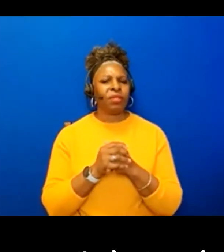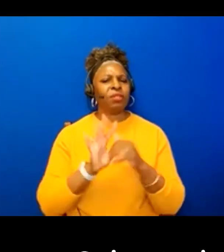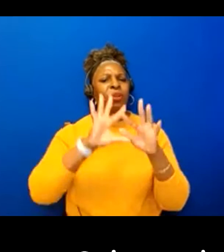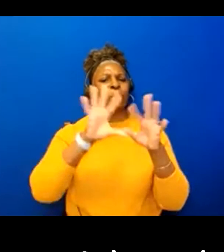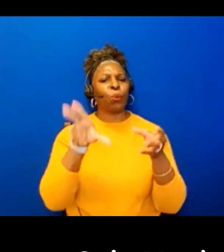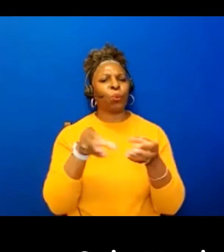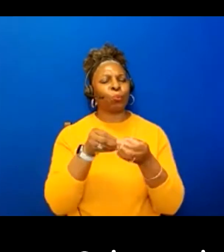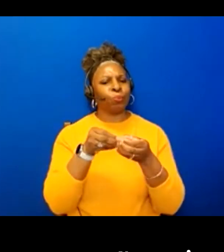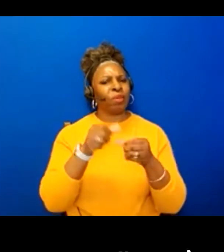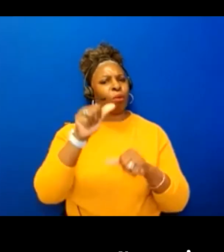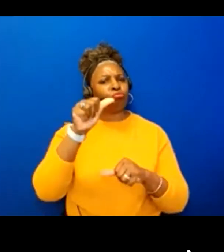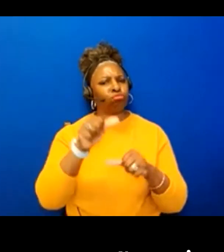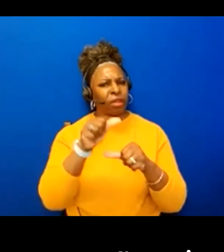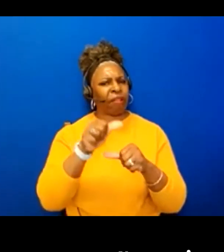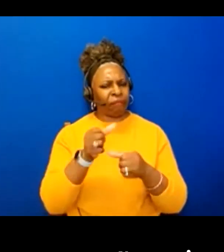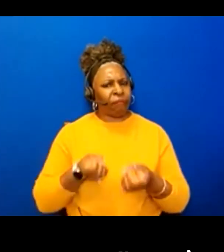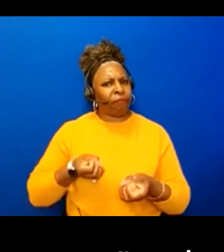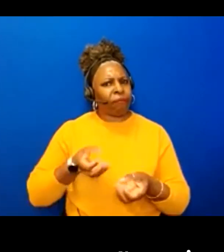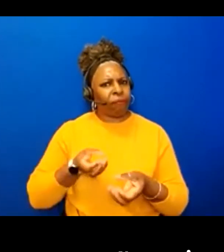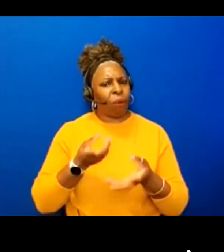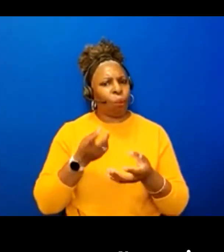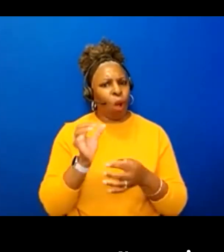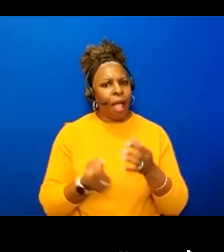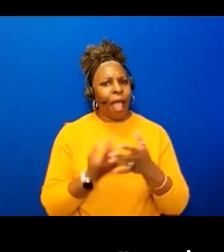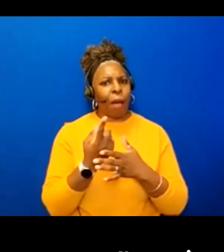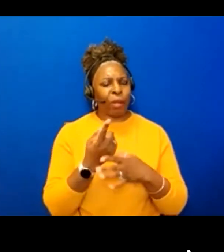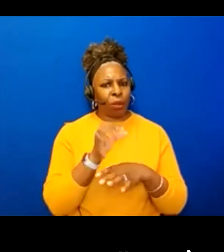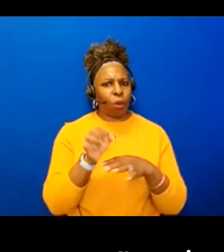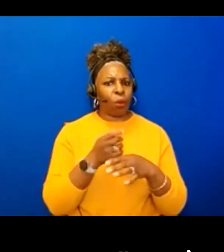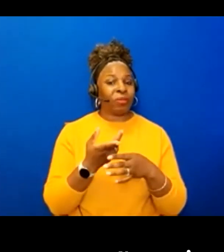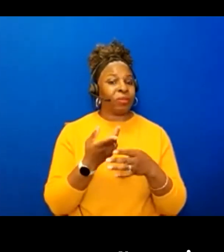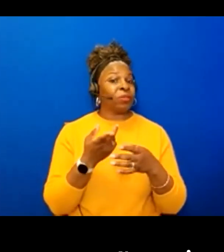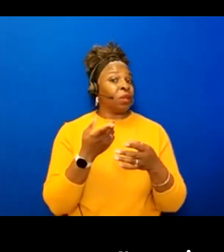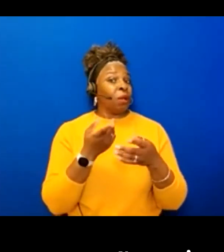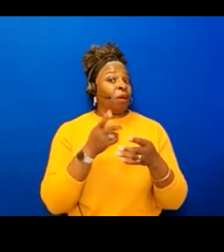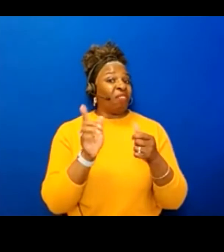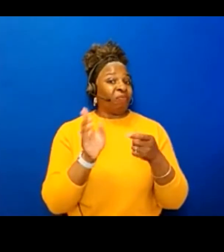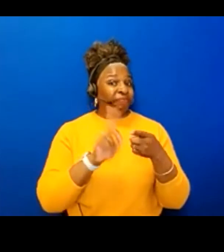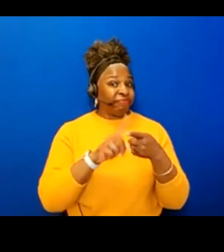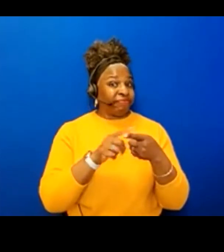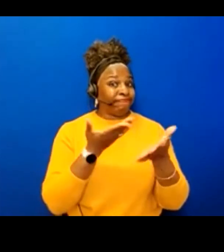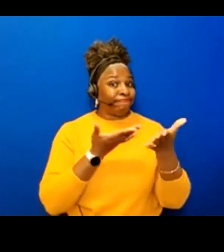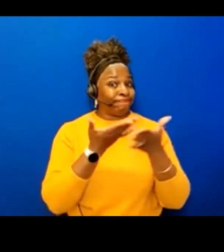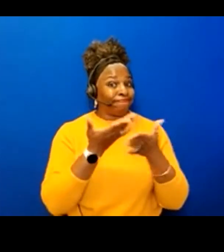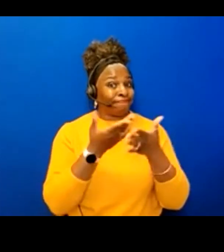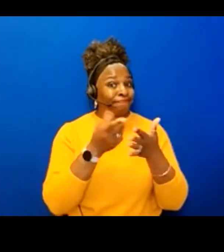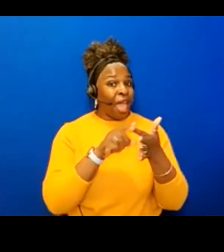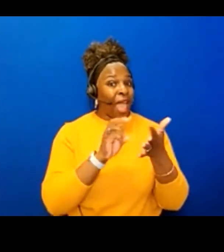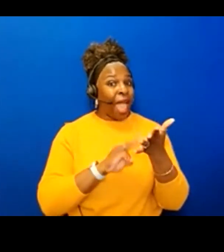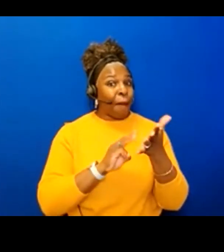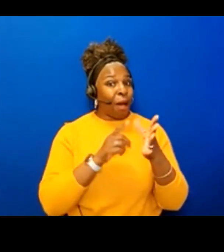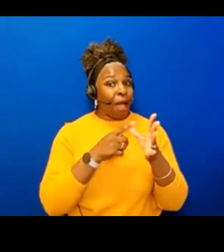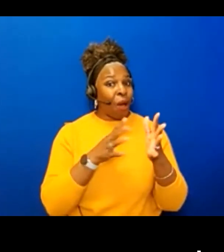next hour, we're going to be chatting with our amazing, wonderful guest, Emma Wiggs, and our change maker,